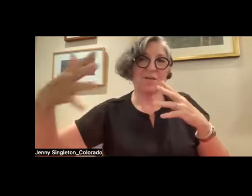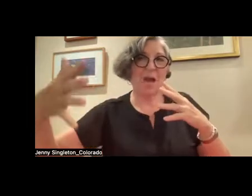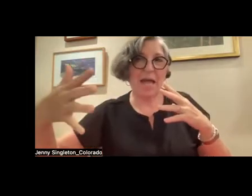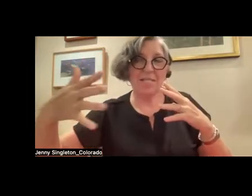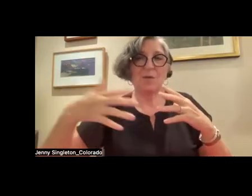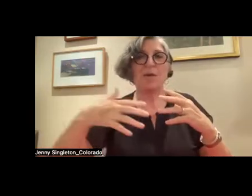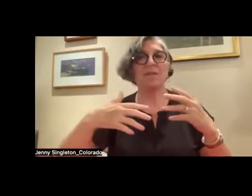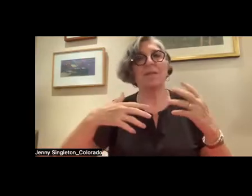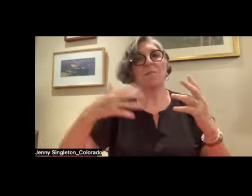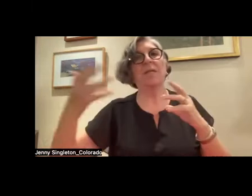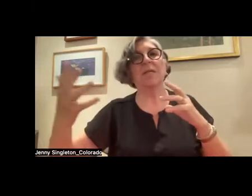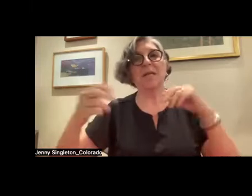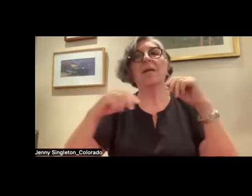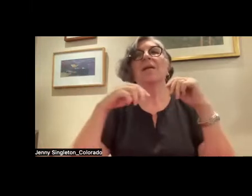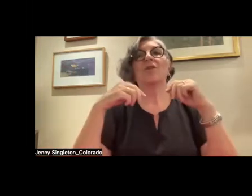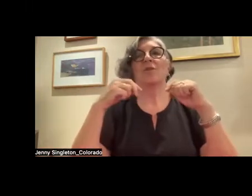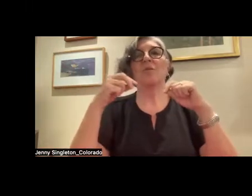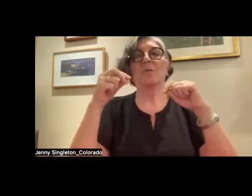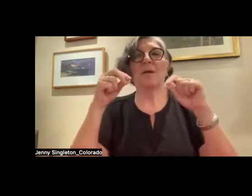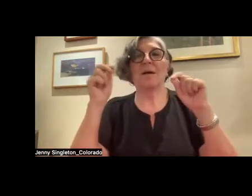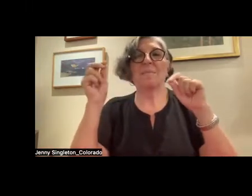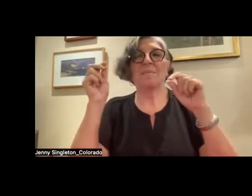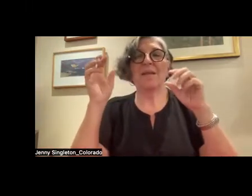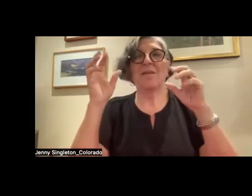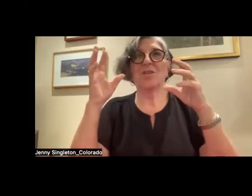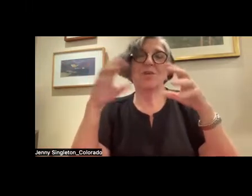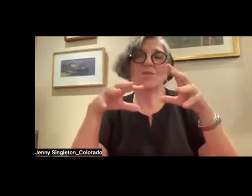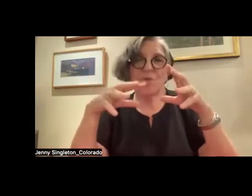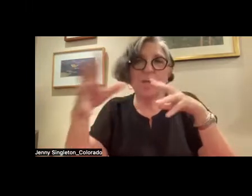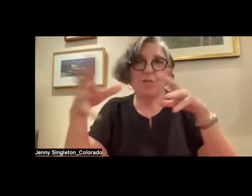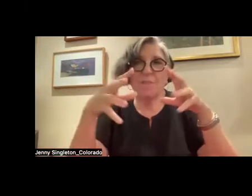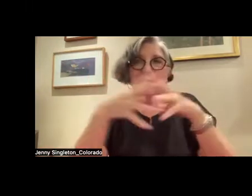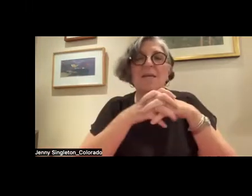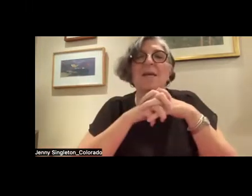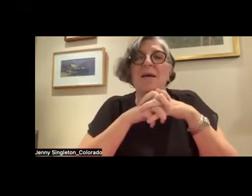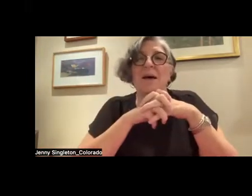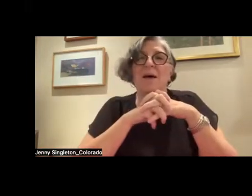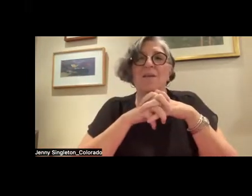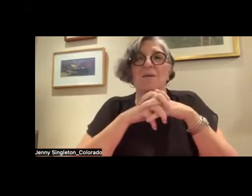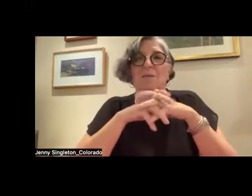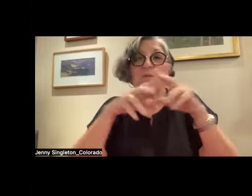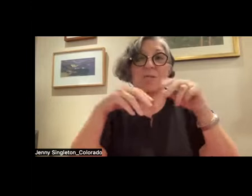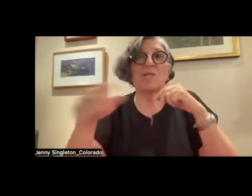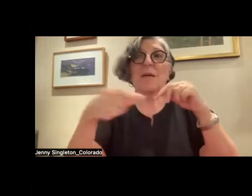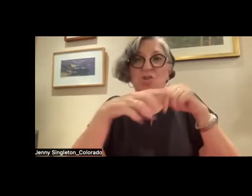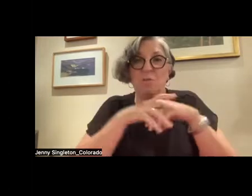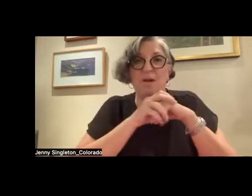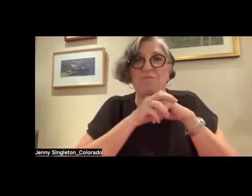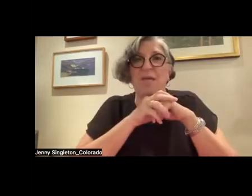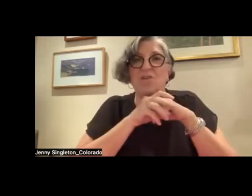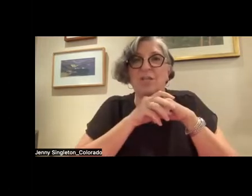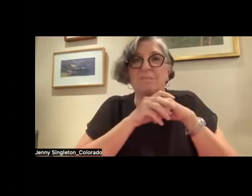sign is interacting with the ability to use verb agreement using